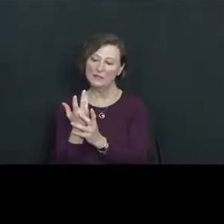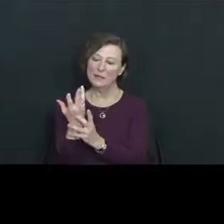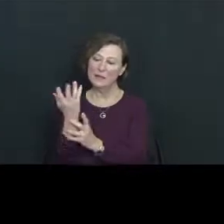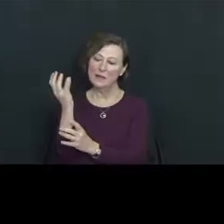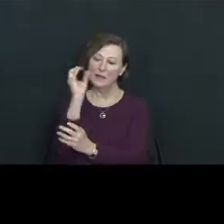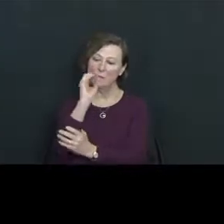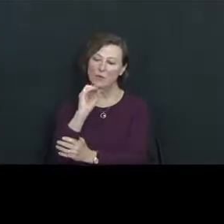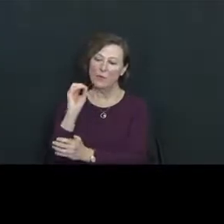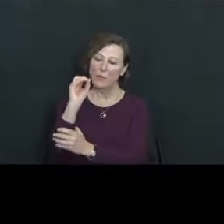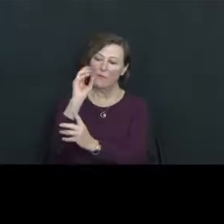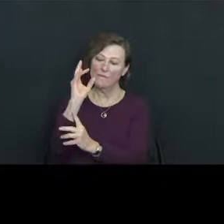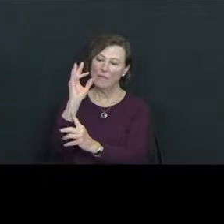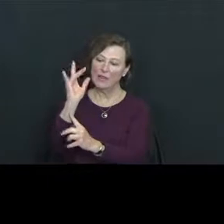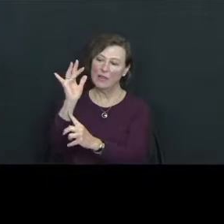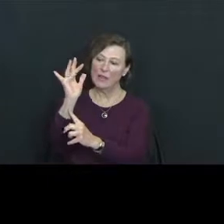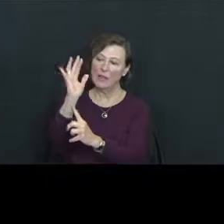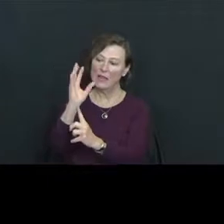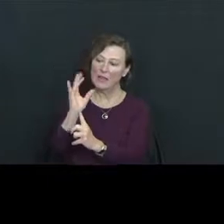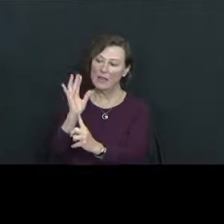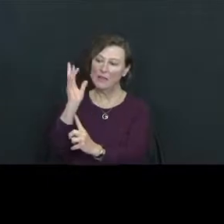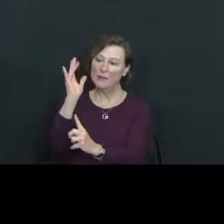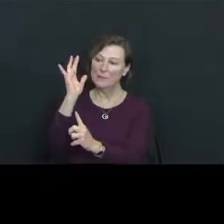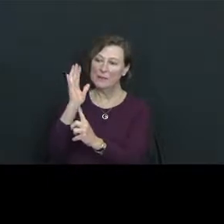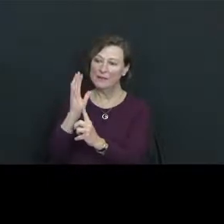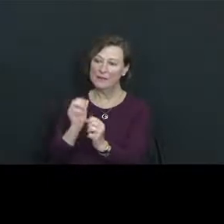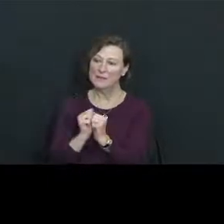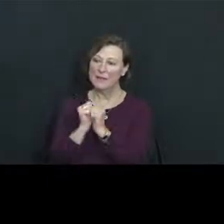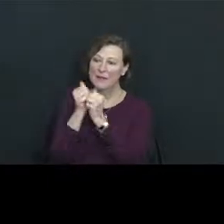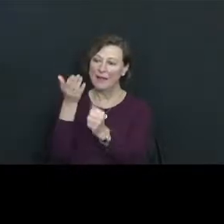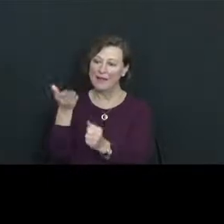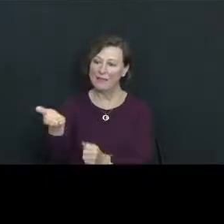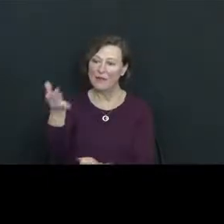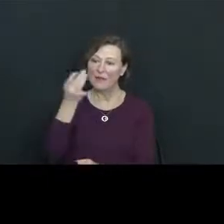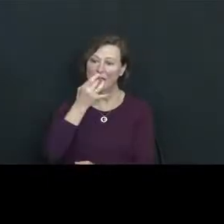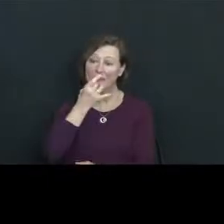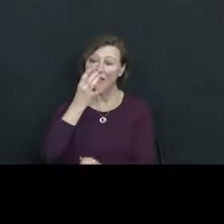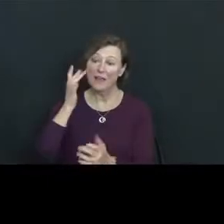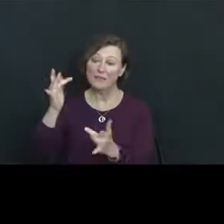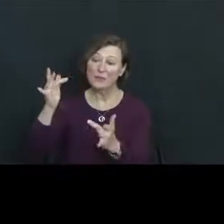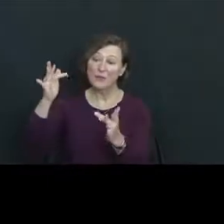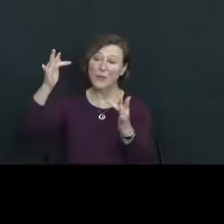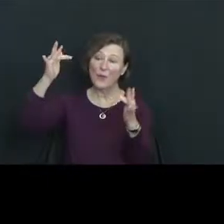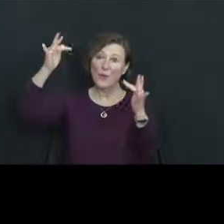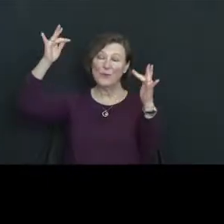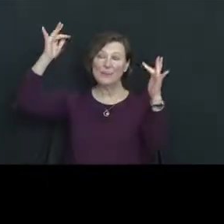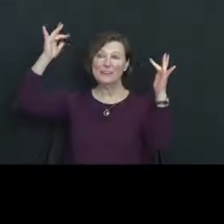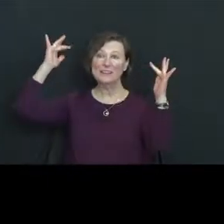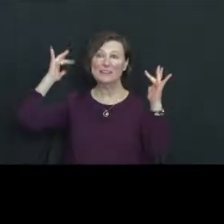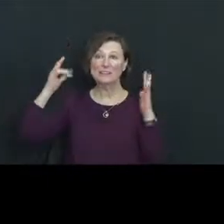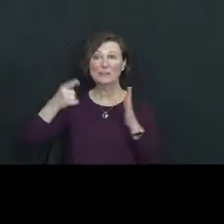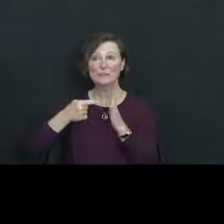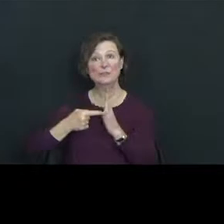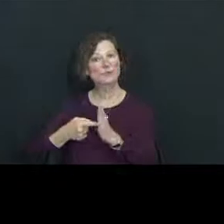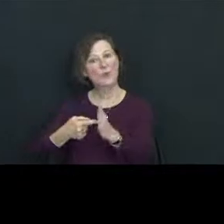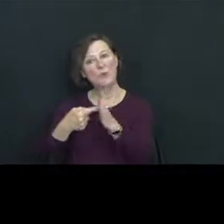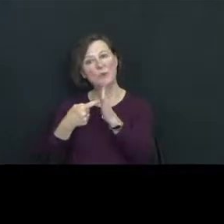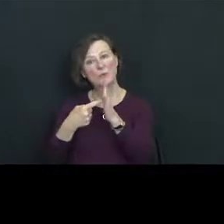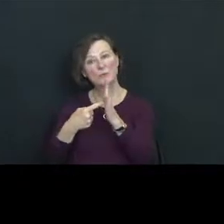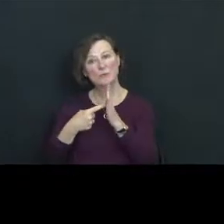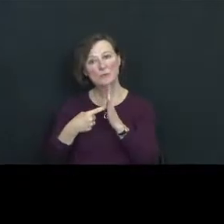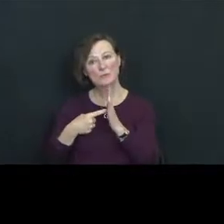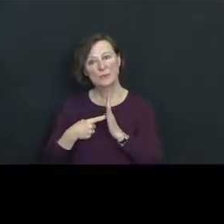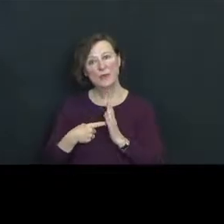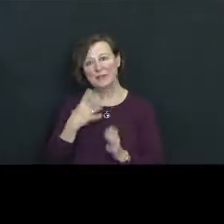Rise up, O flame, by thy light glowing,